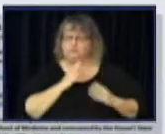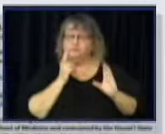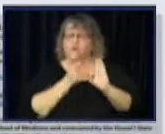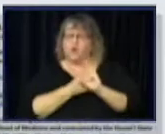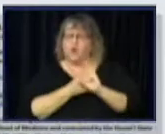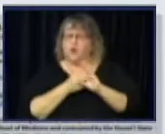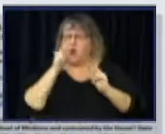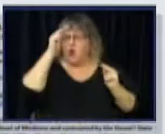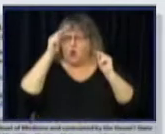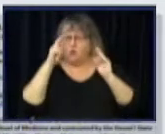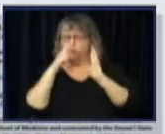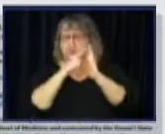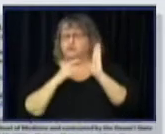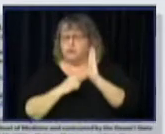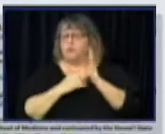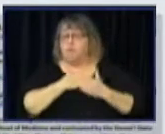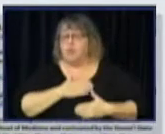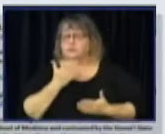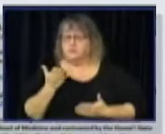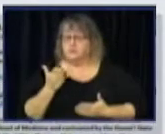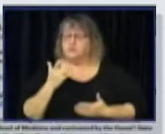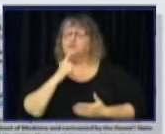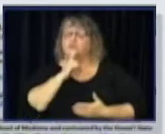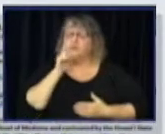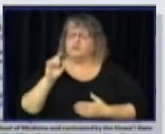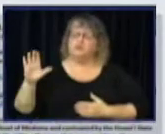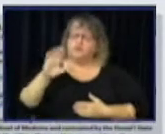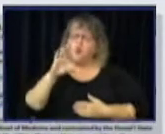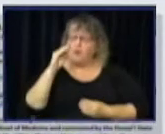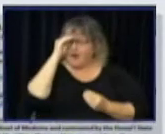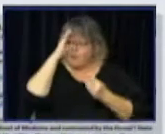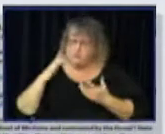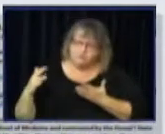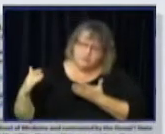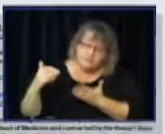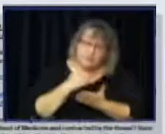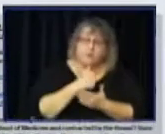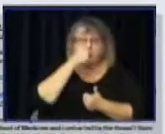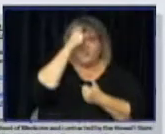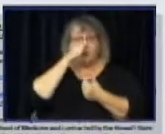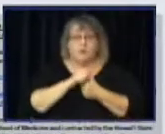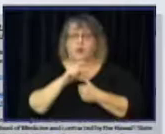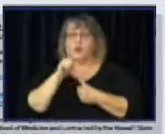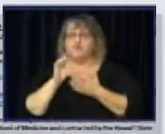Hawaii Neurotrauma Registry. We really need your information. Remember, the only